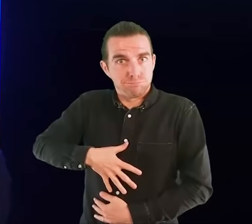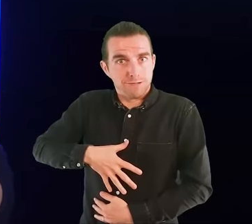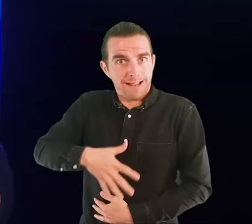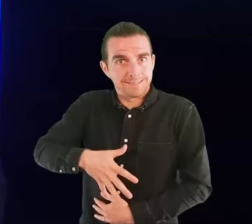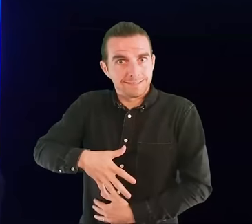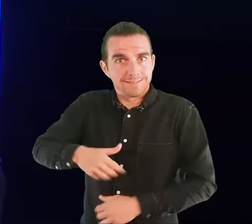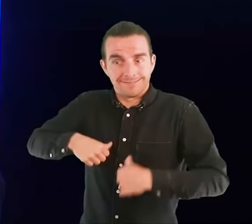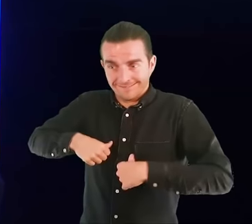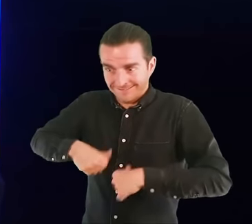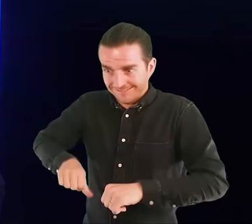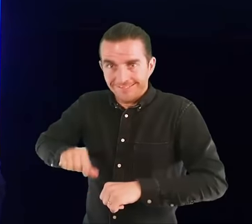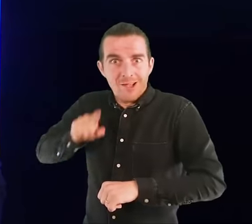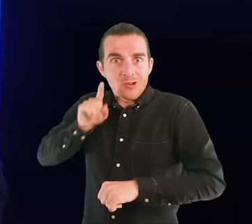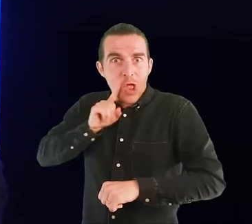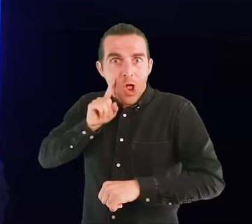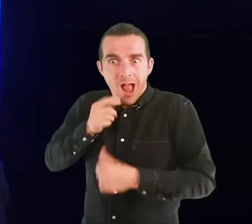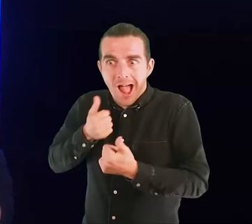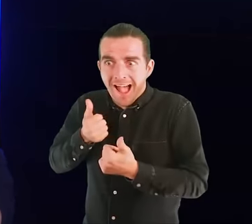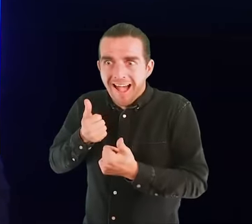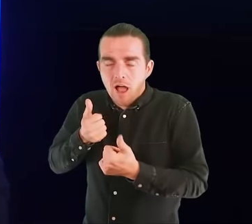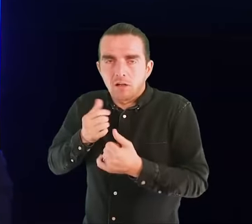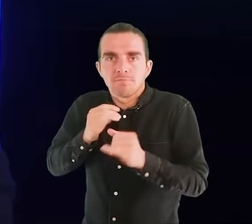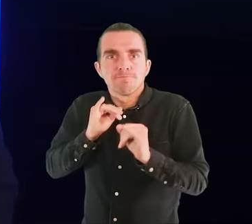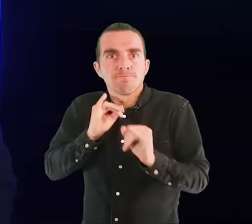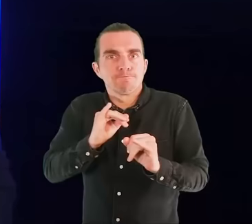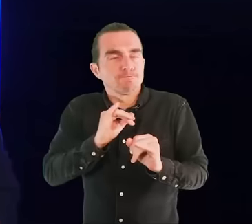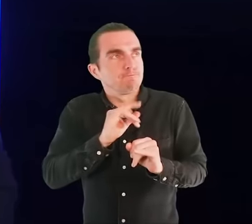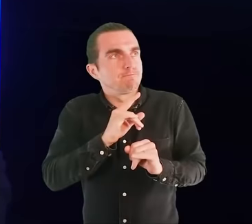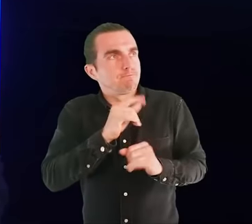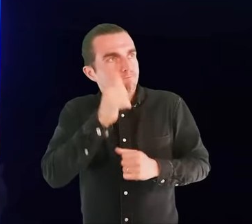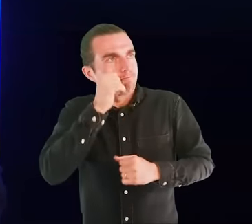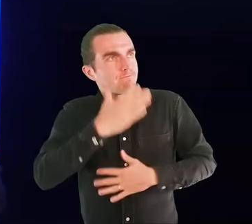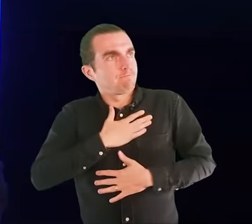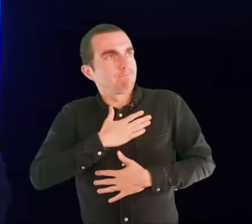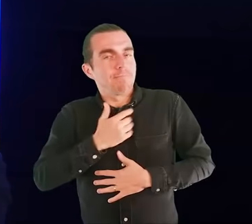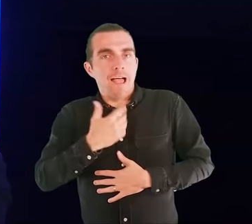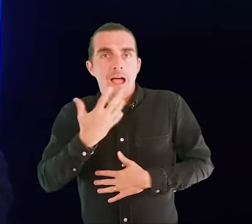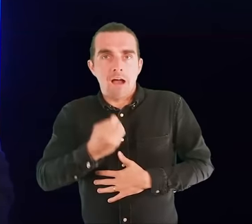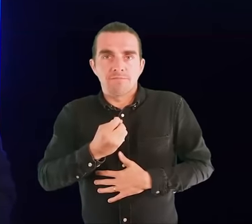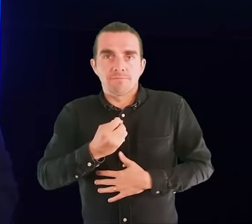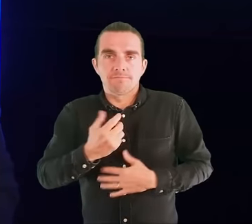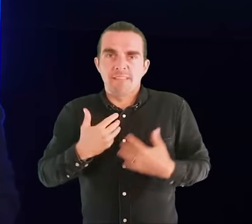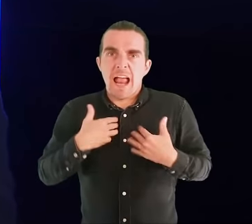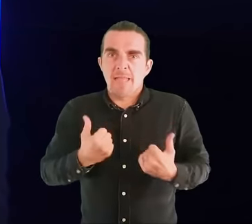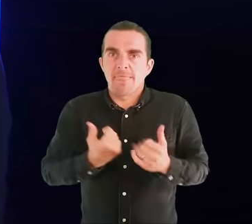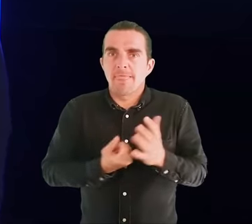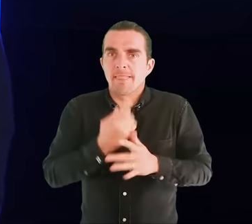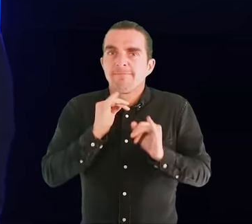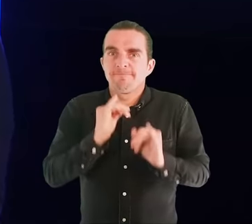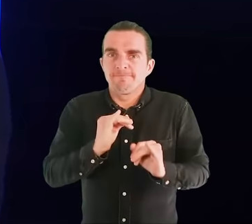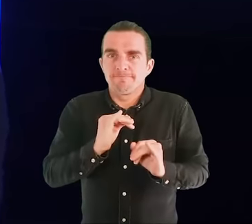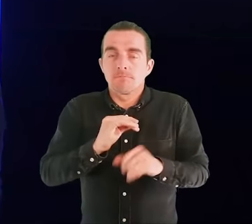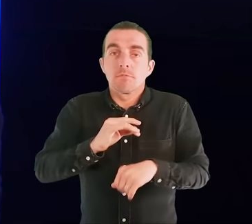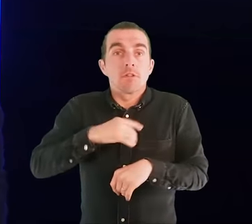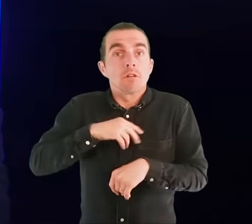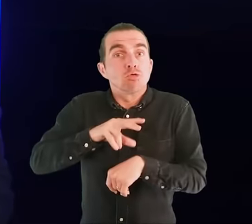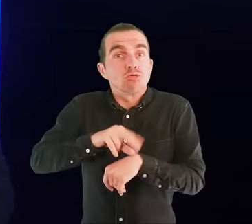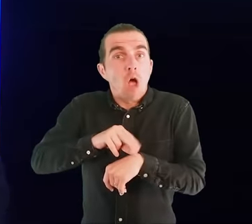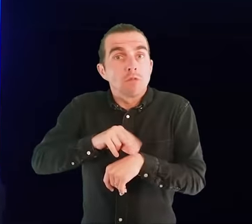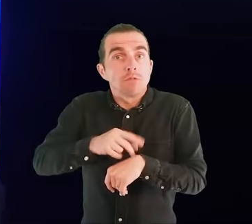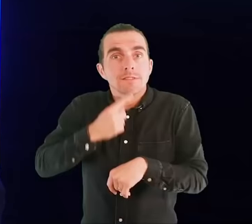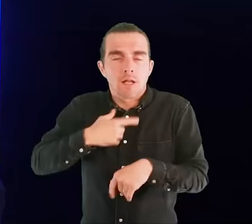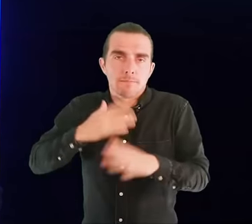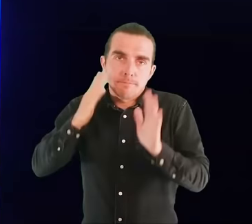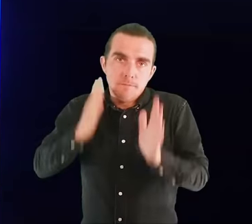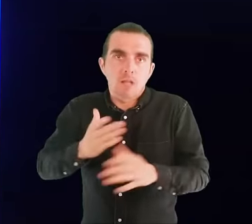me I have to live on medication every day for the rest of my life. As my daughter's life was about